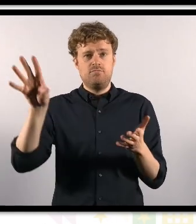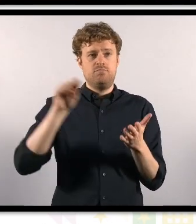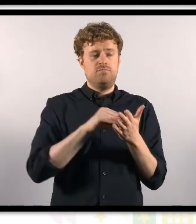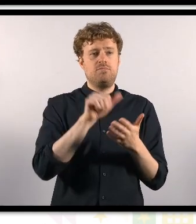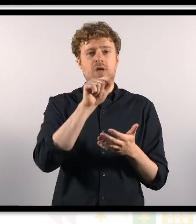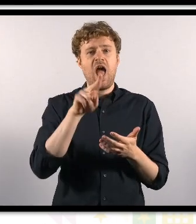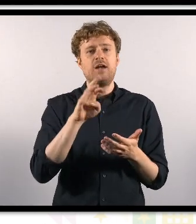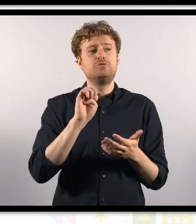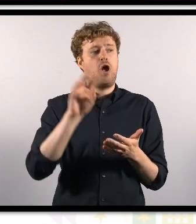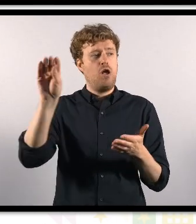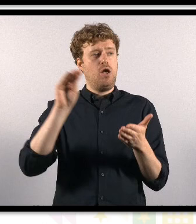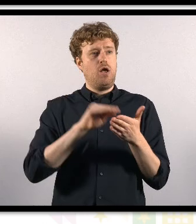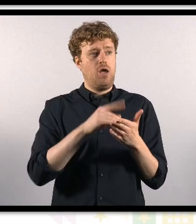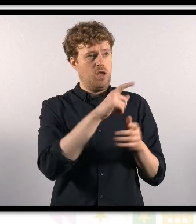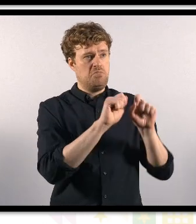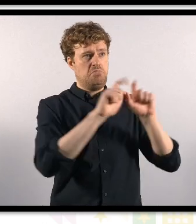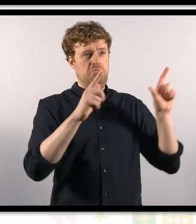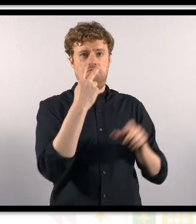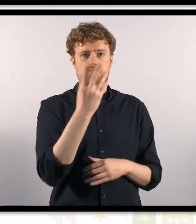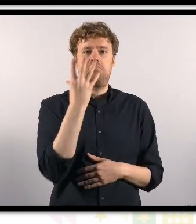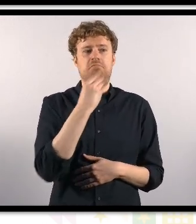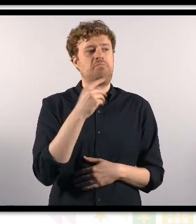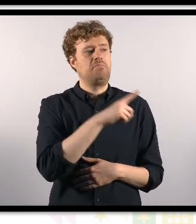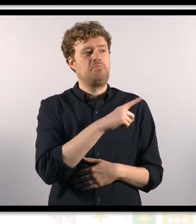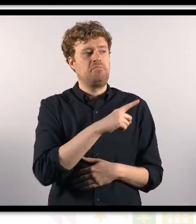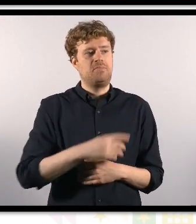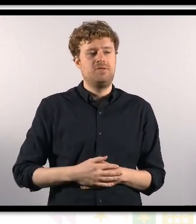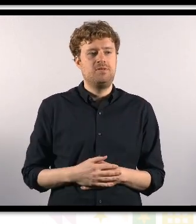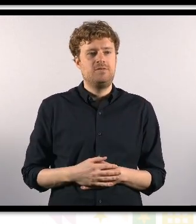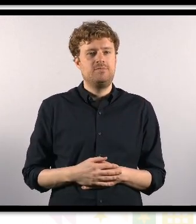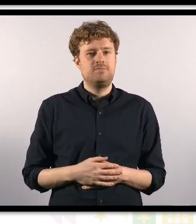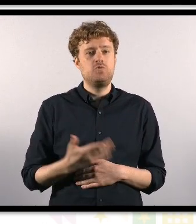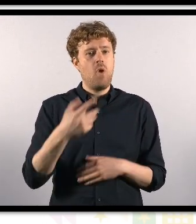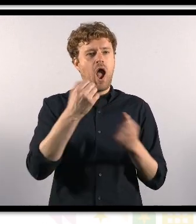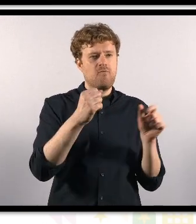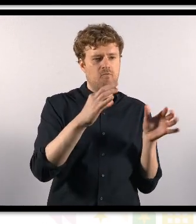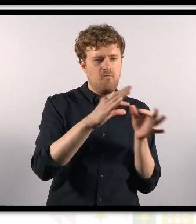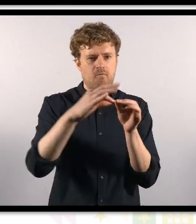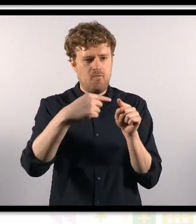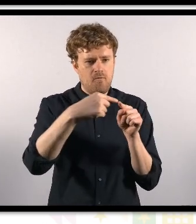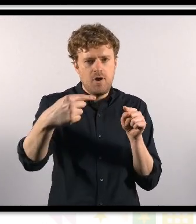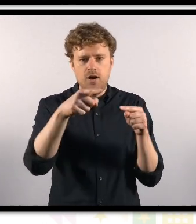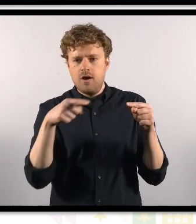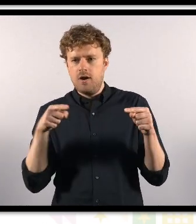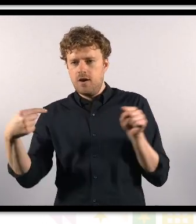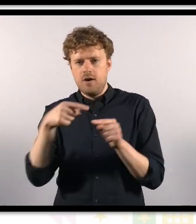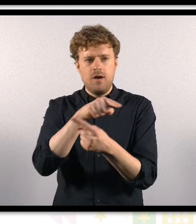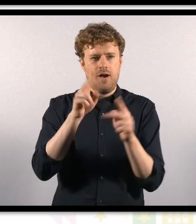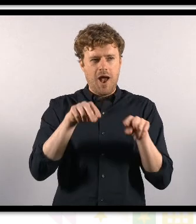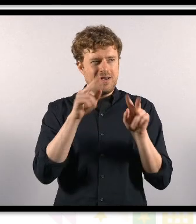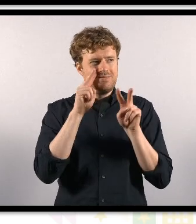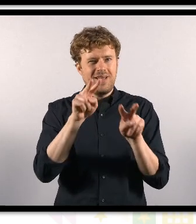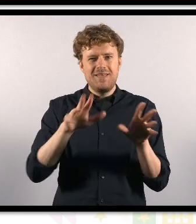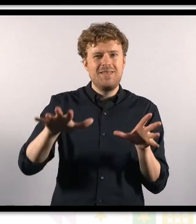Now, to install an app or an add-on component, we go to the app catalog. Now, this is actually just a list of available solutions pulled directly from the